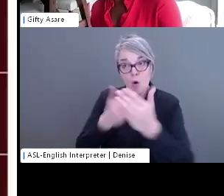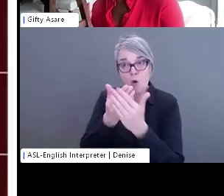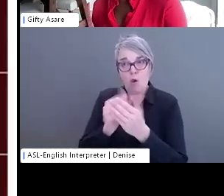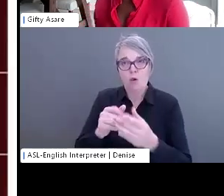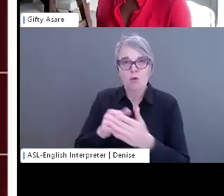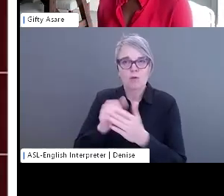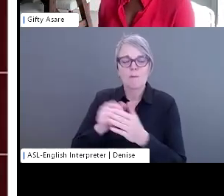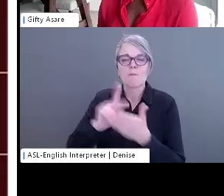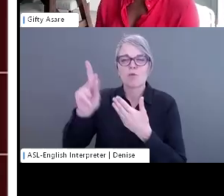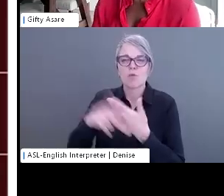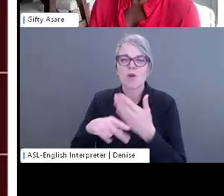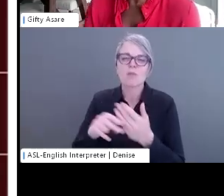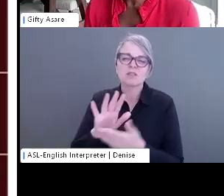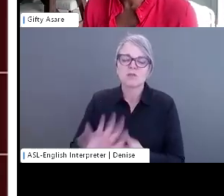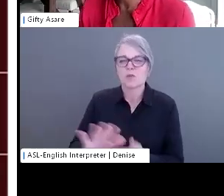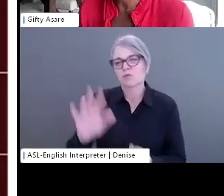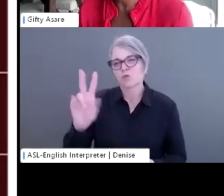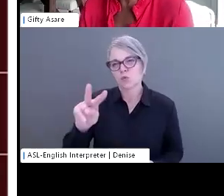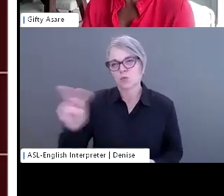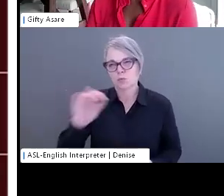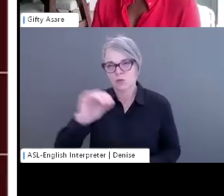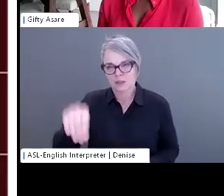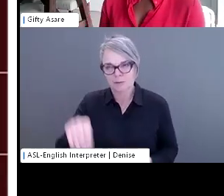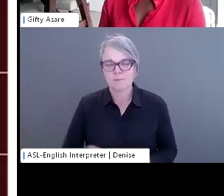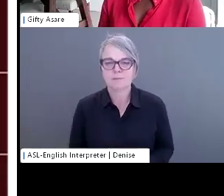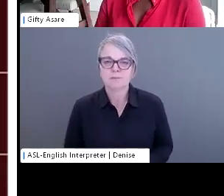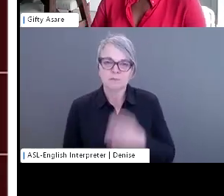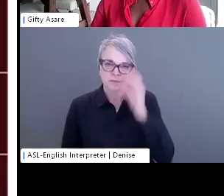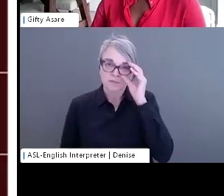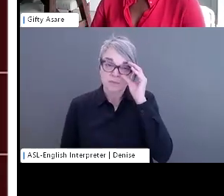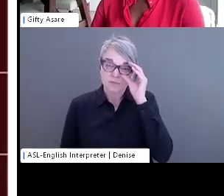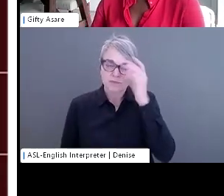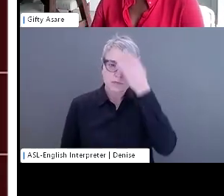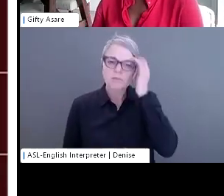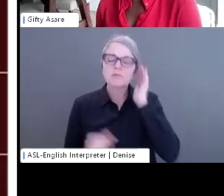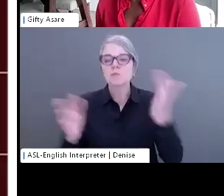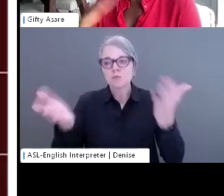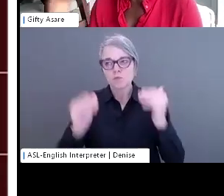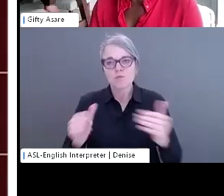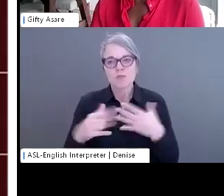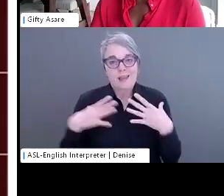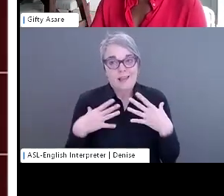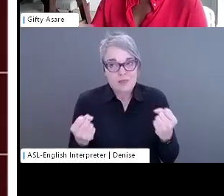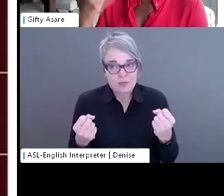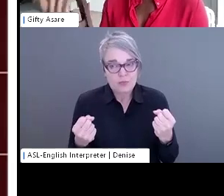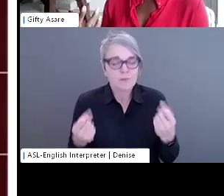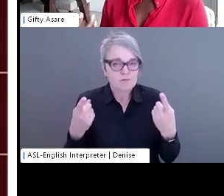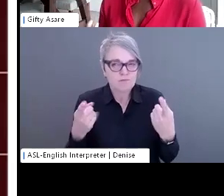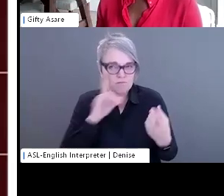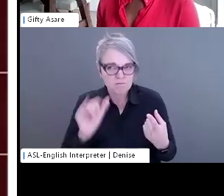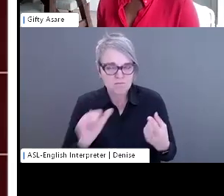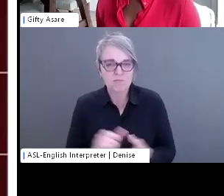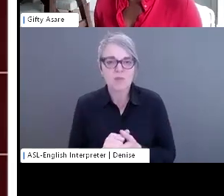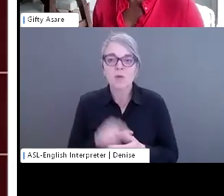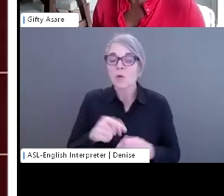And so to discuss the findings now in terms of health, we saw a slight increase in general health. These are all